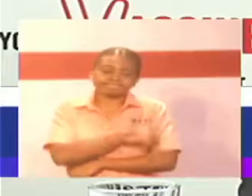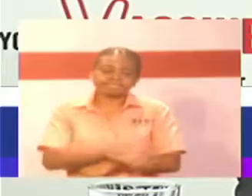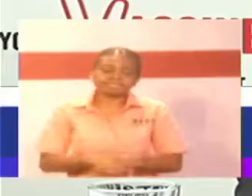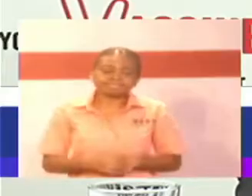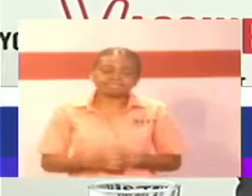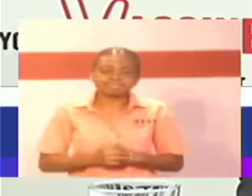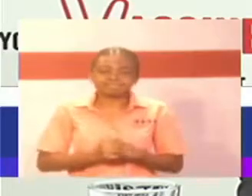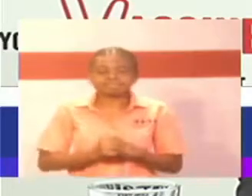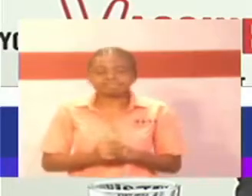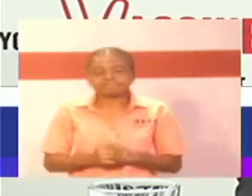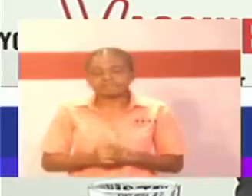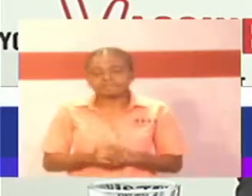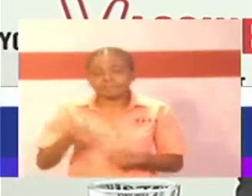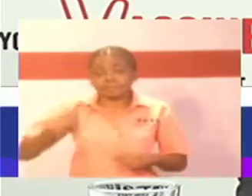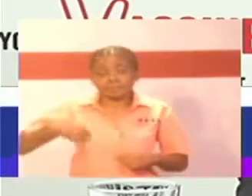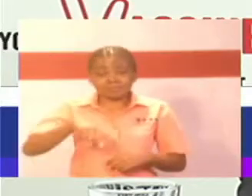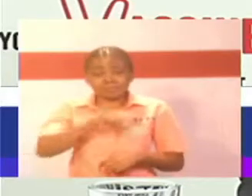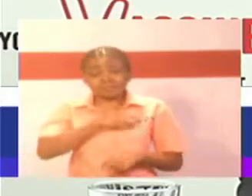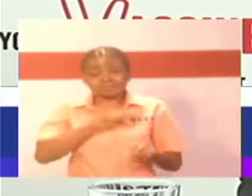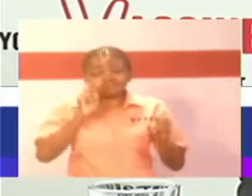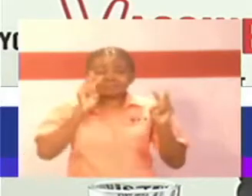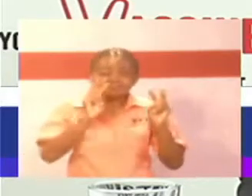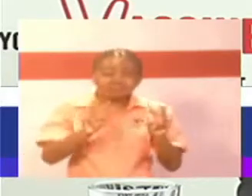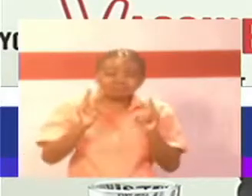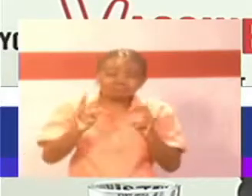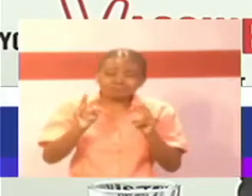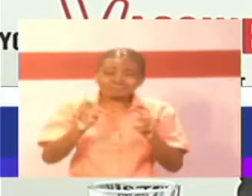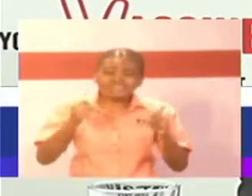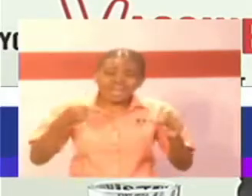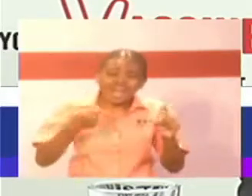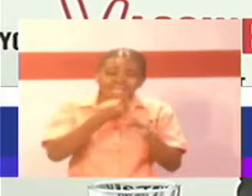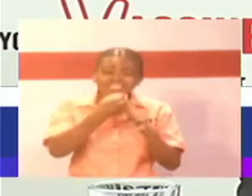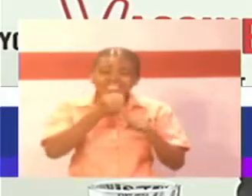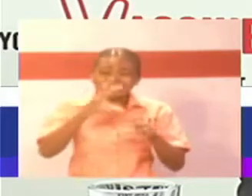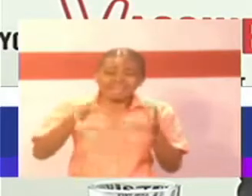We also look at the situation in the accident and emergency